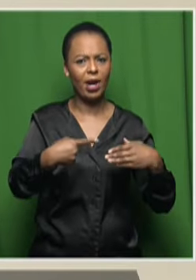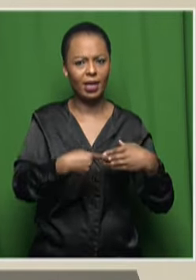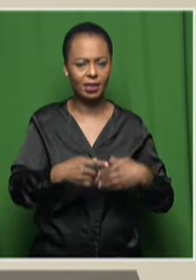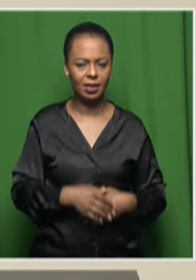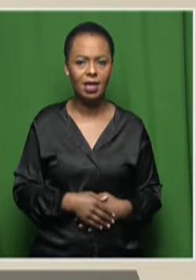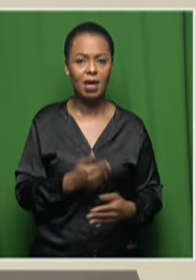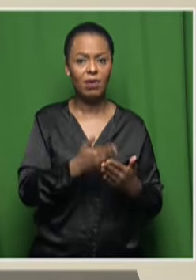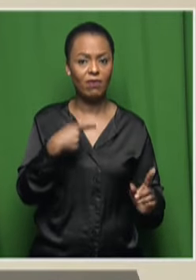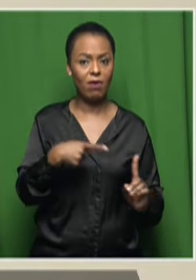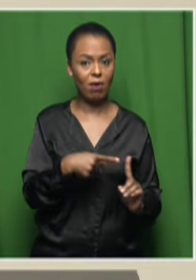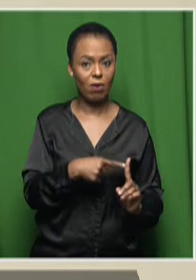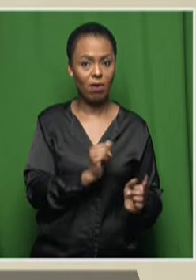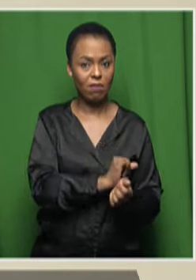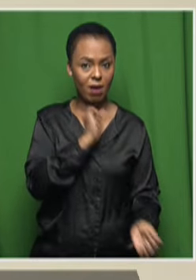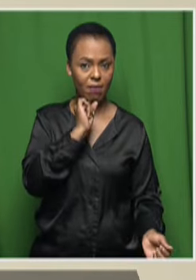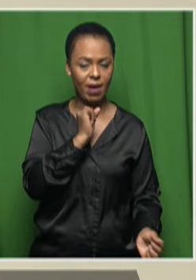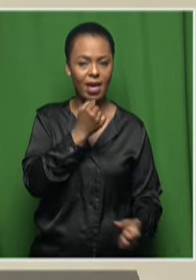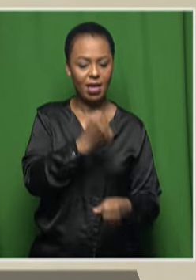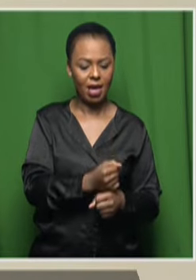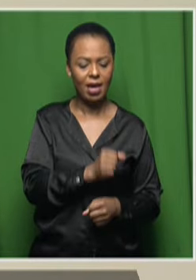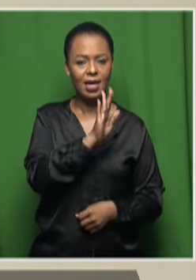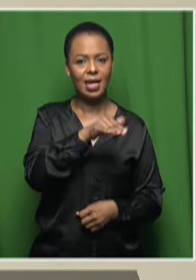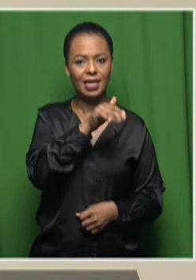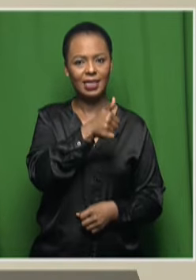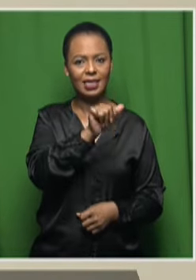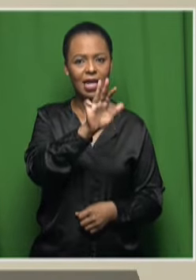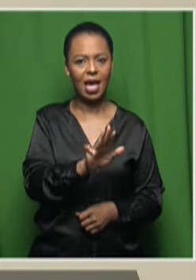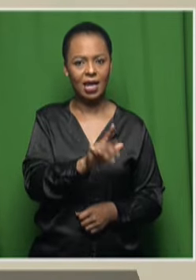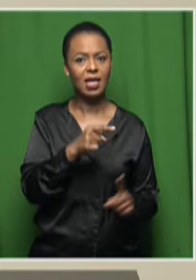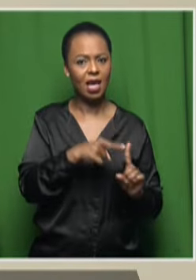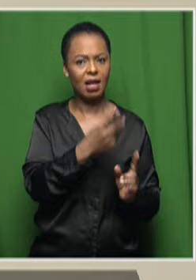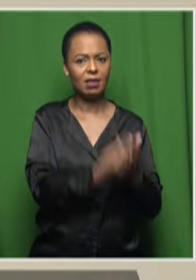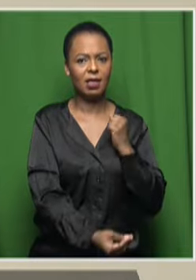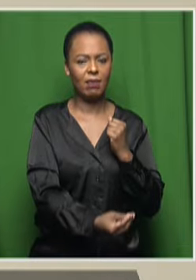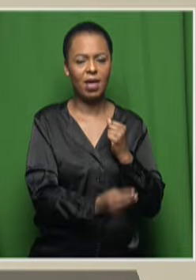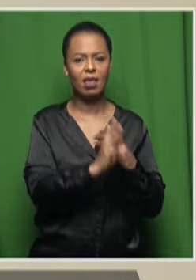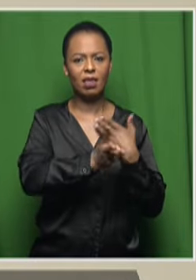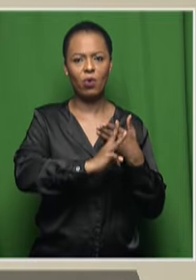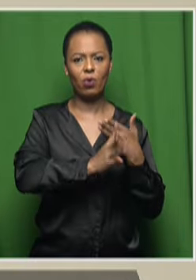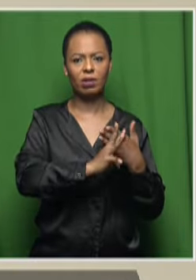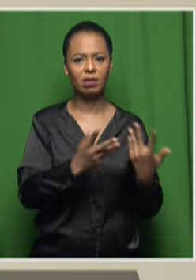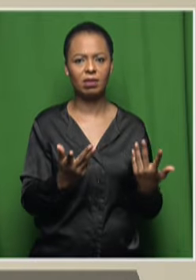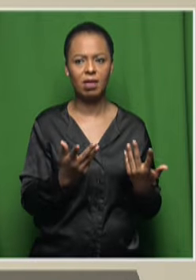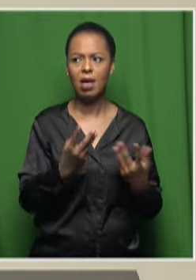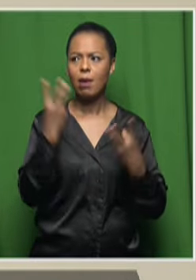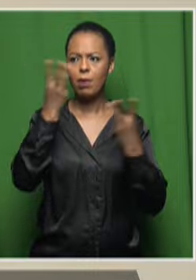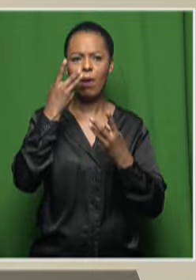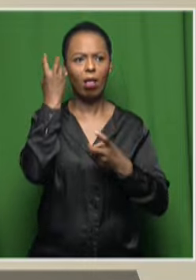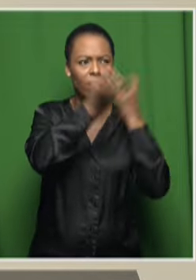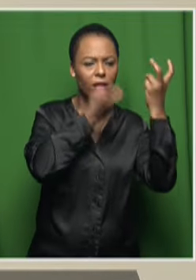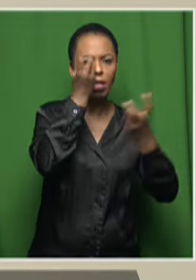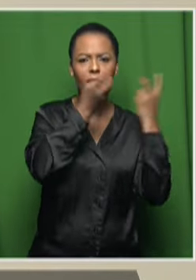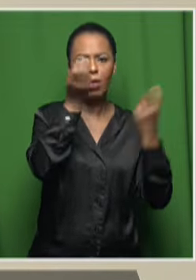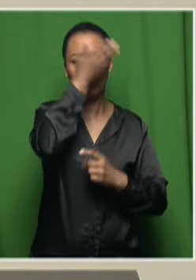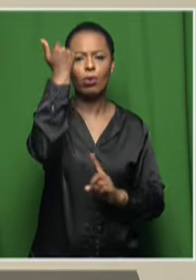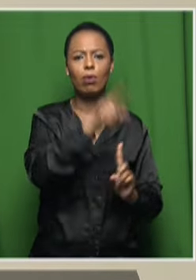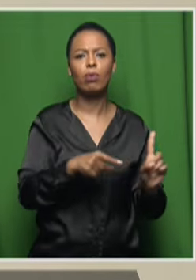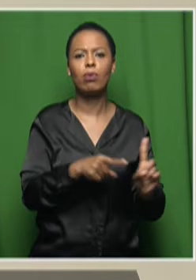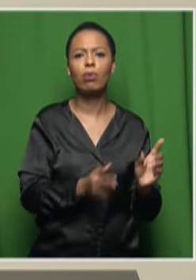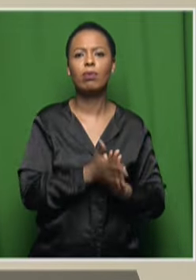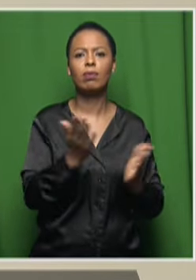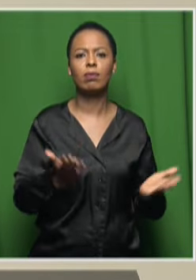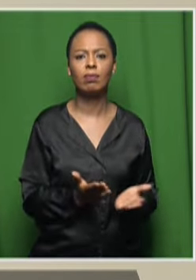in 1969, he disappeared for 3 weeks and nobody knows where he was. And also,